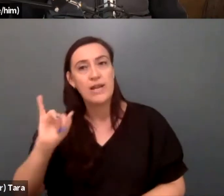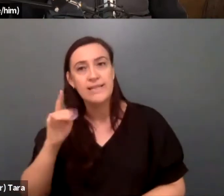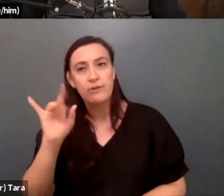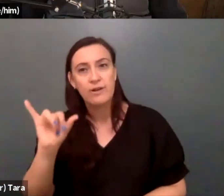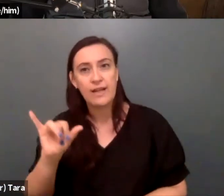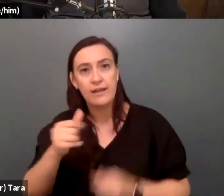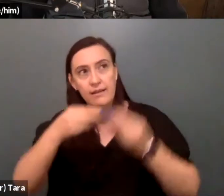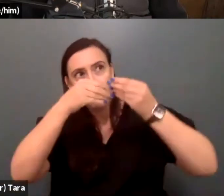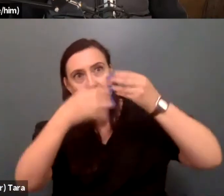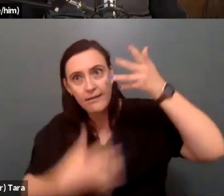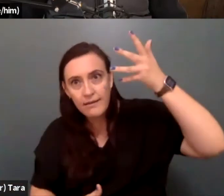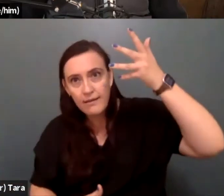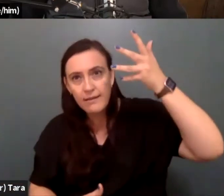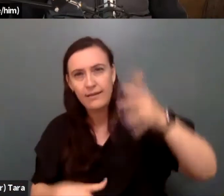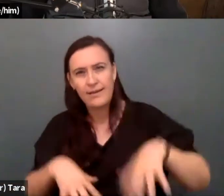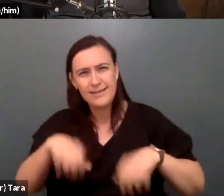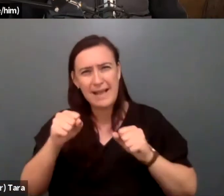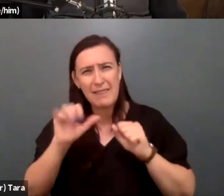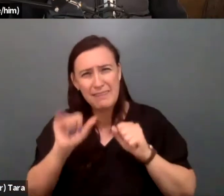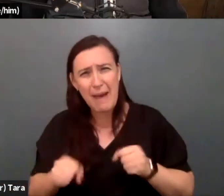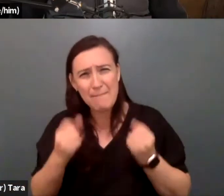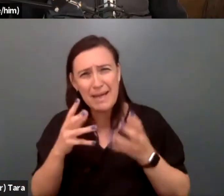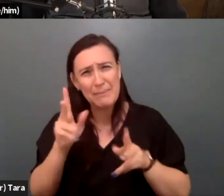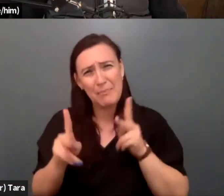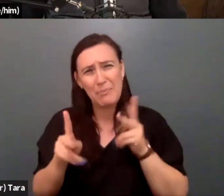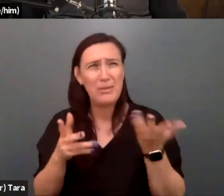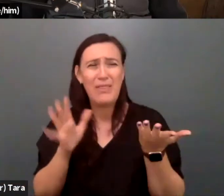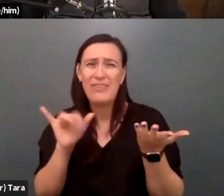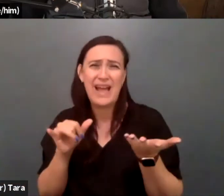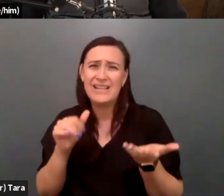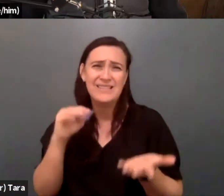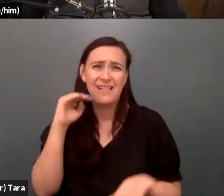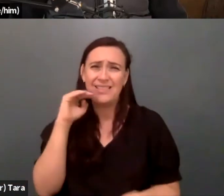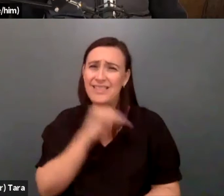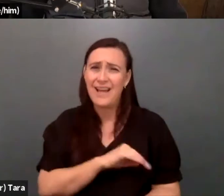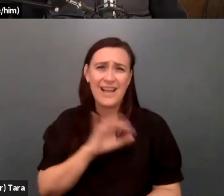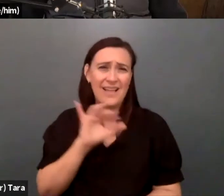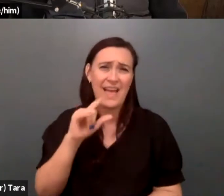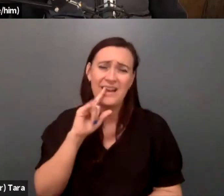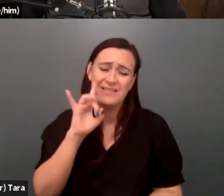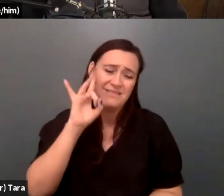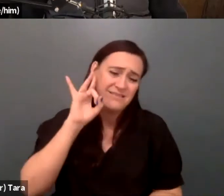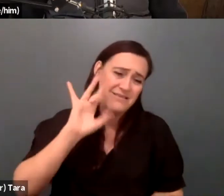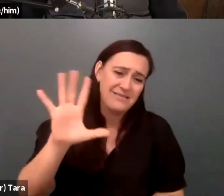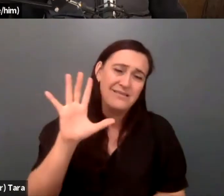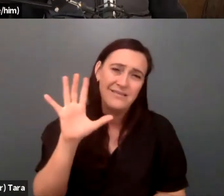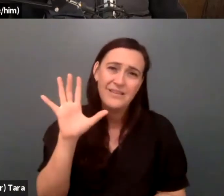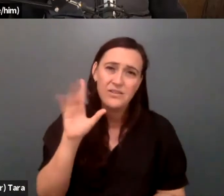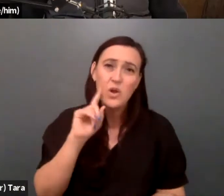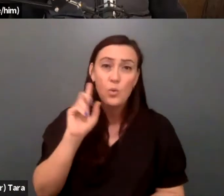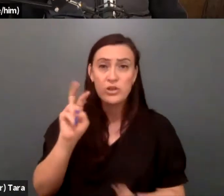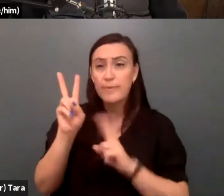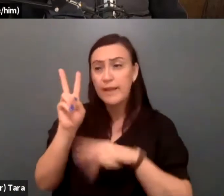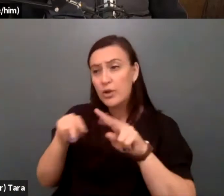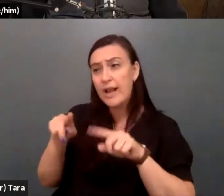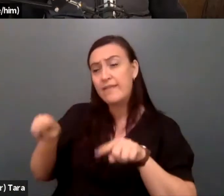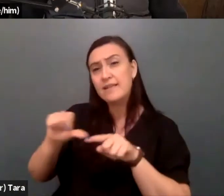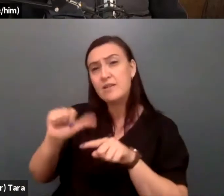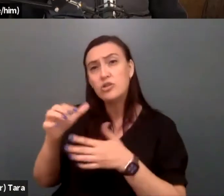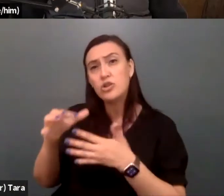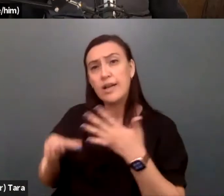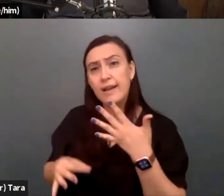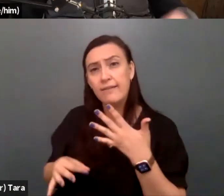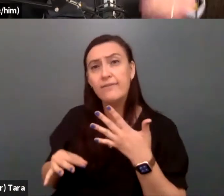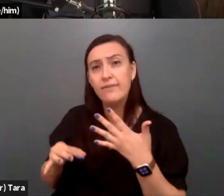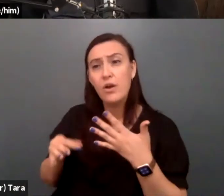That's a lot. And we should be questioning that and leaning into looking into these alternative ways of being, because we